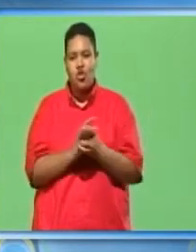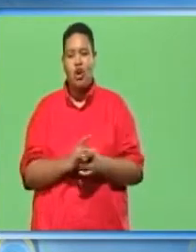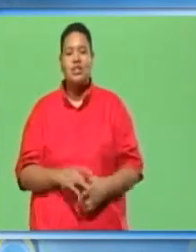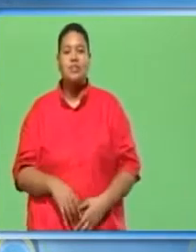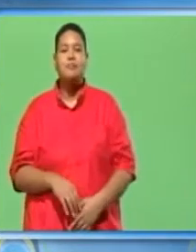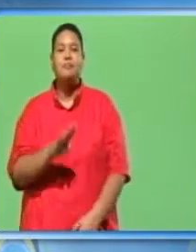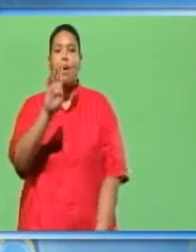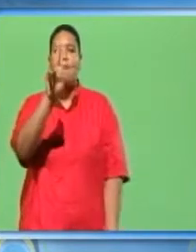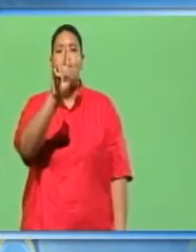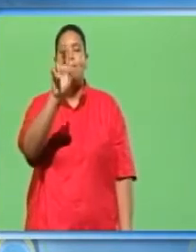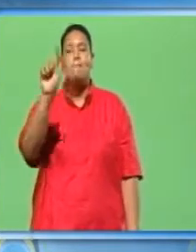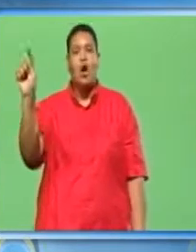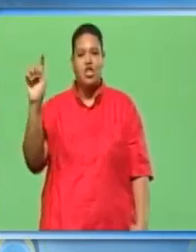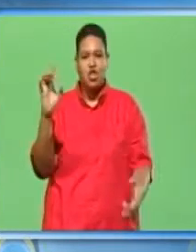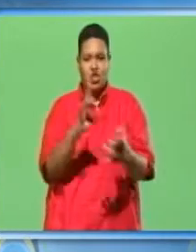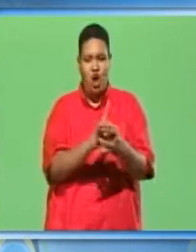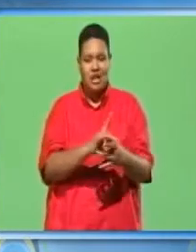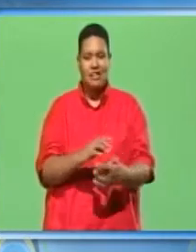Butt joint.